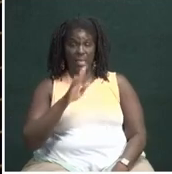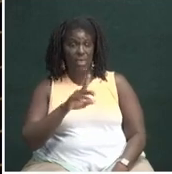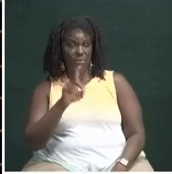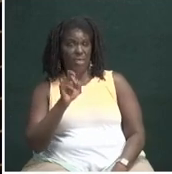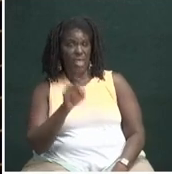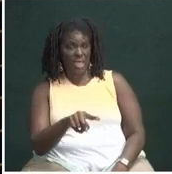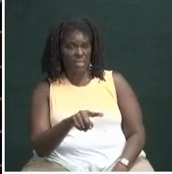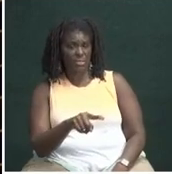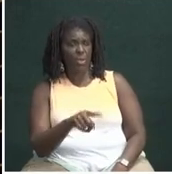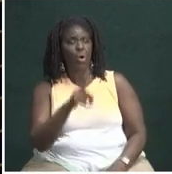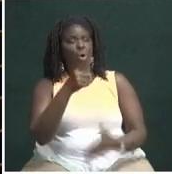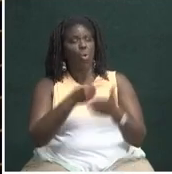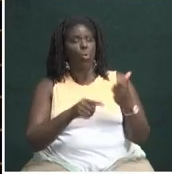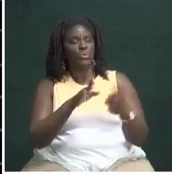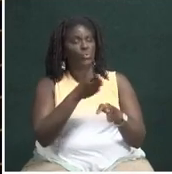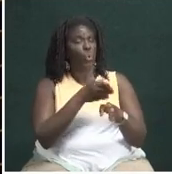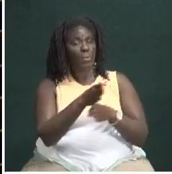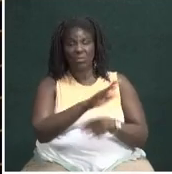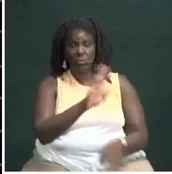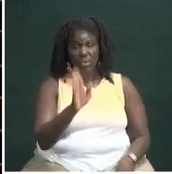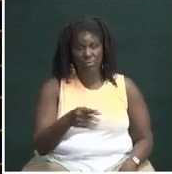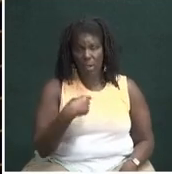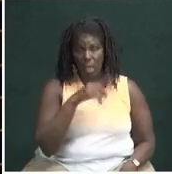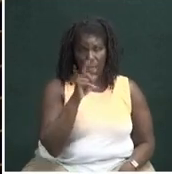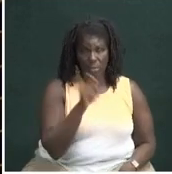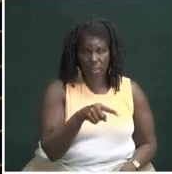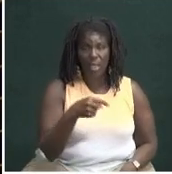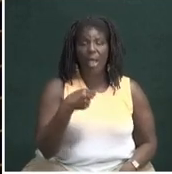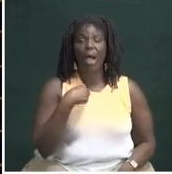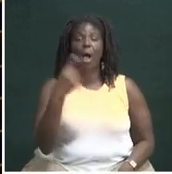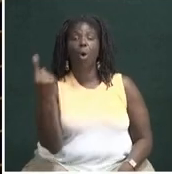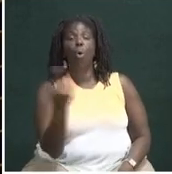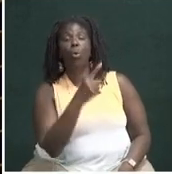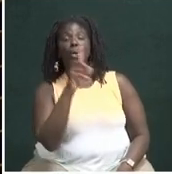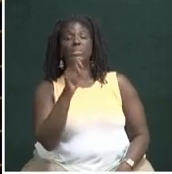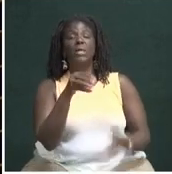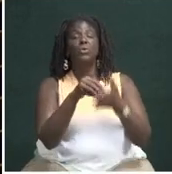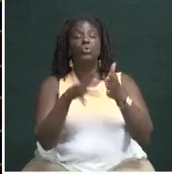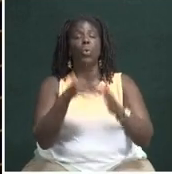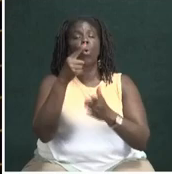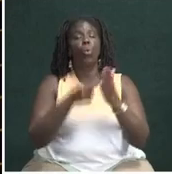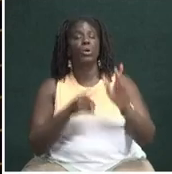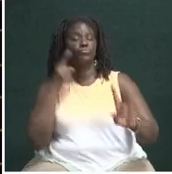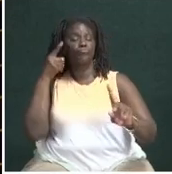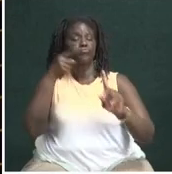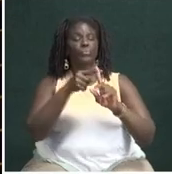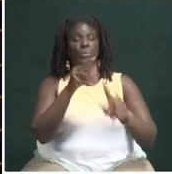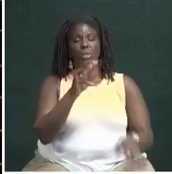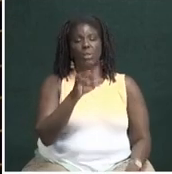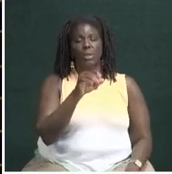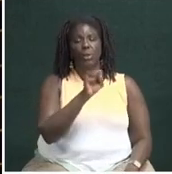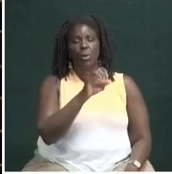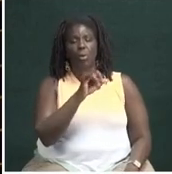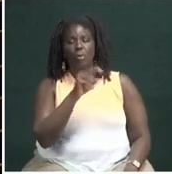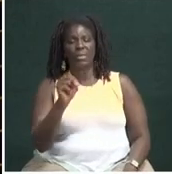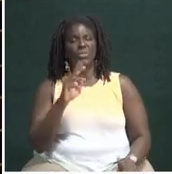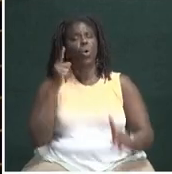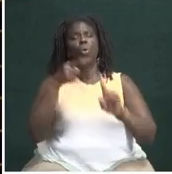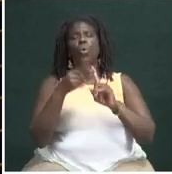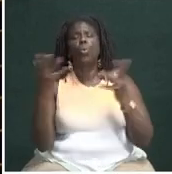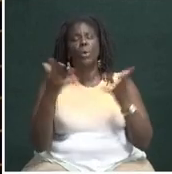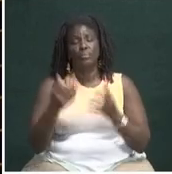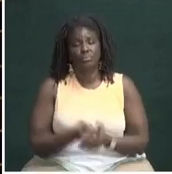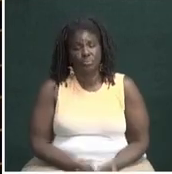ask a student, what's your major? I always ask a student, what is your